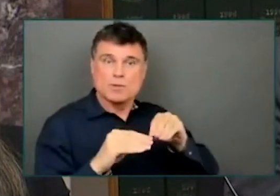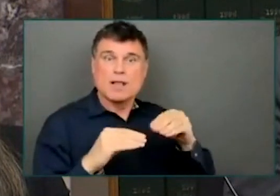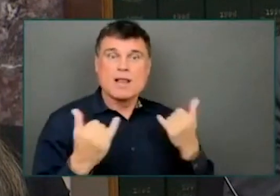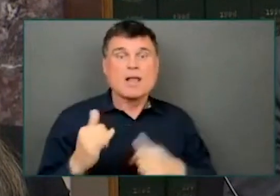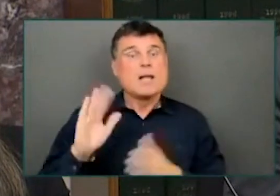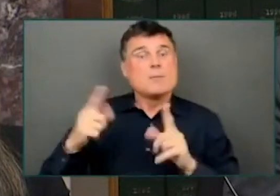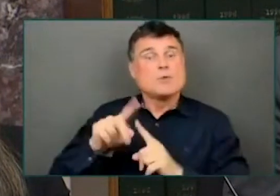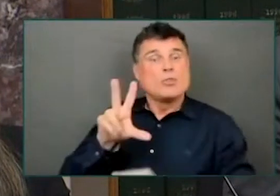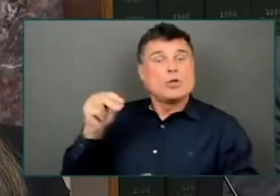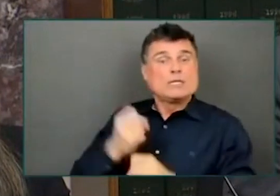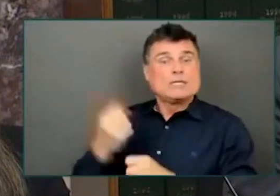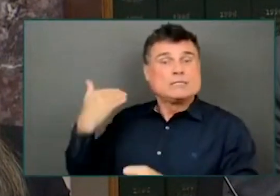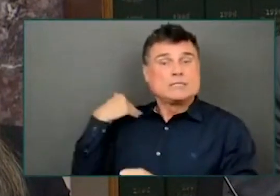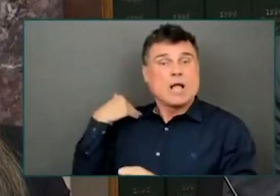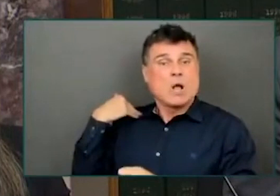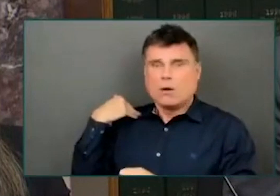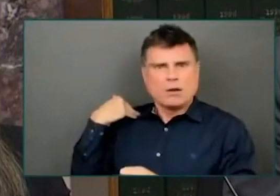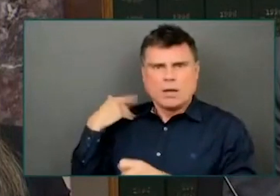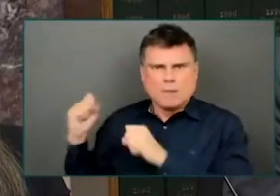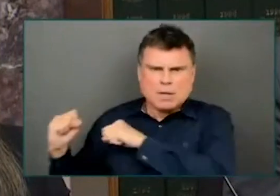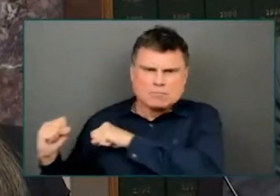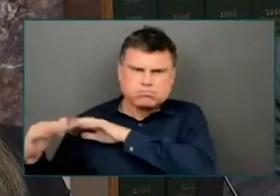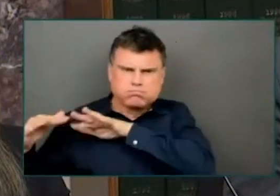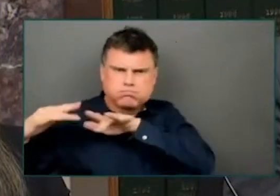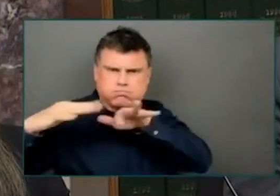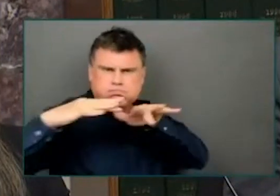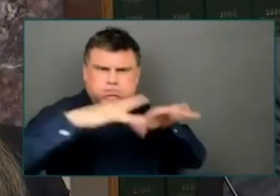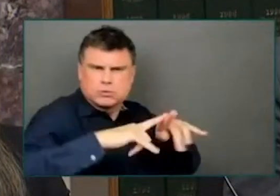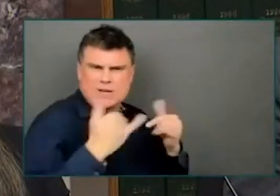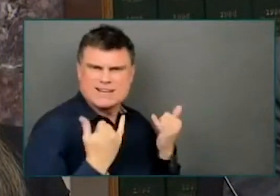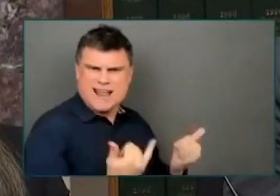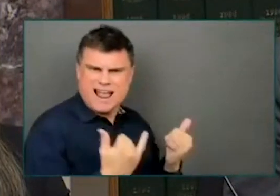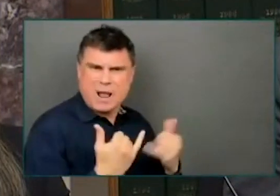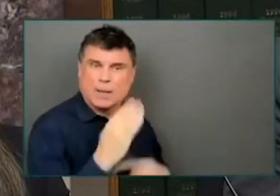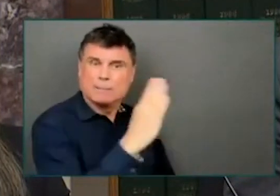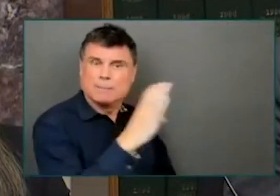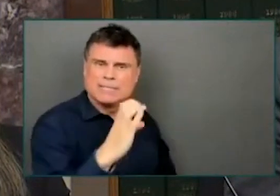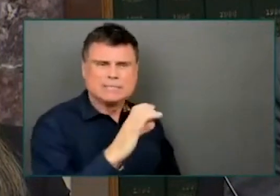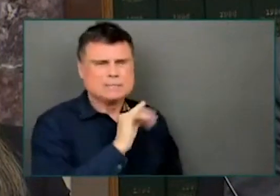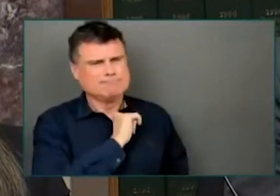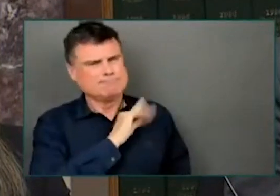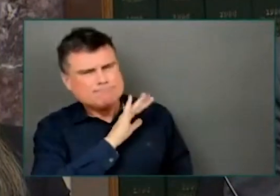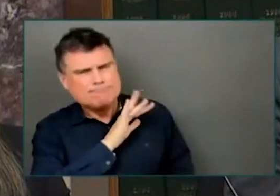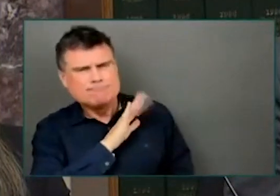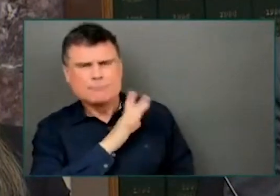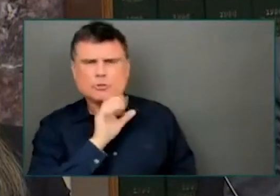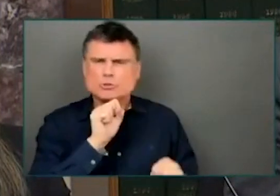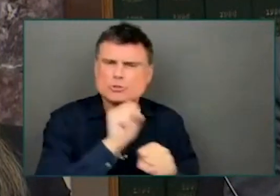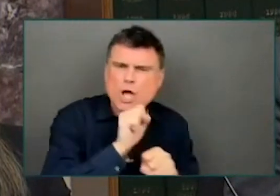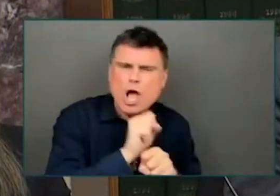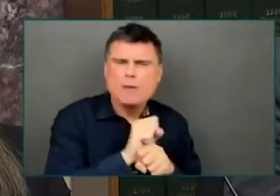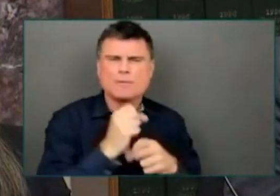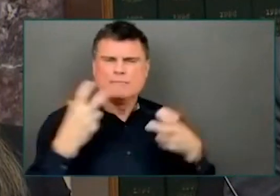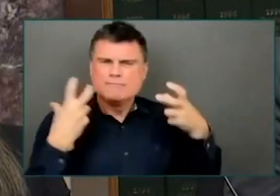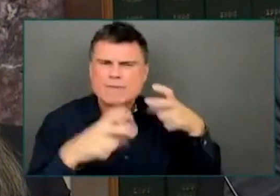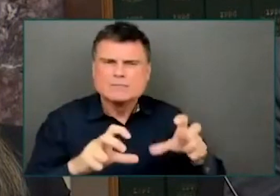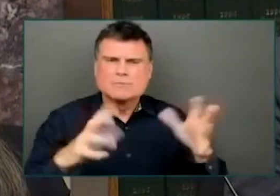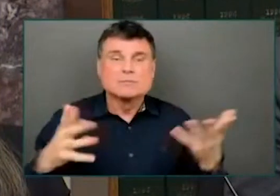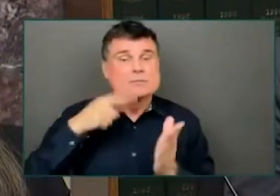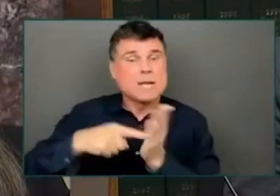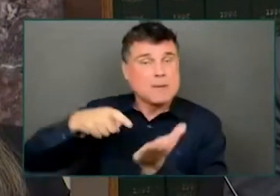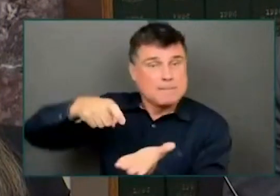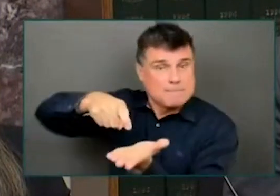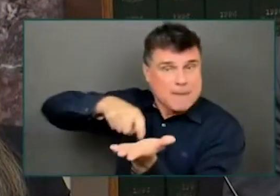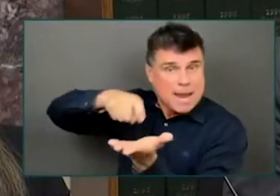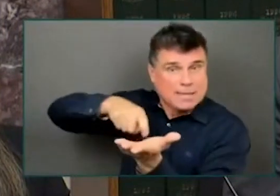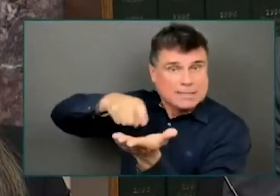recognized as a great place to work and to invest. For just one example, mining exploration in British Columbia exceeded $600 million